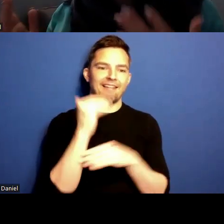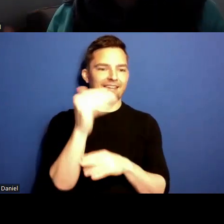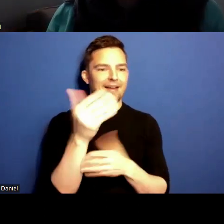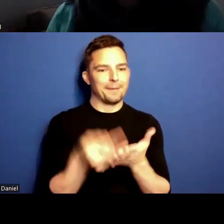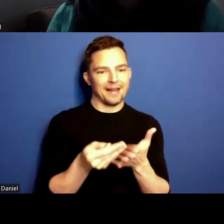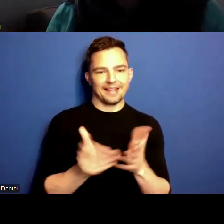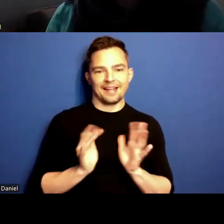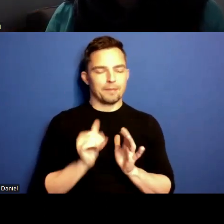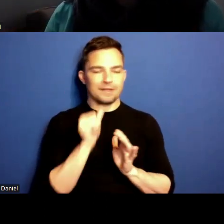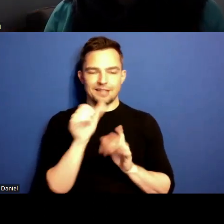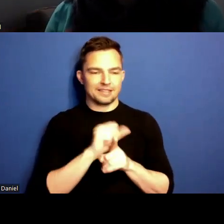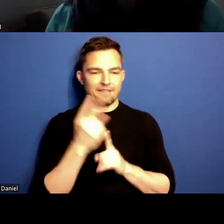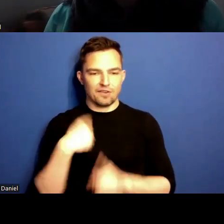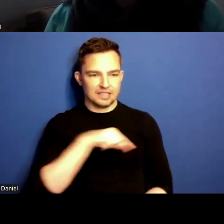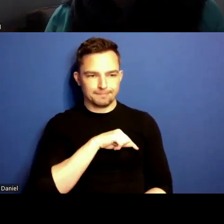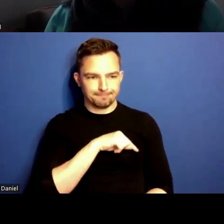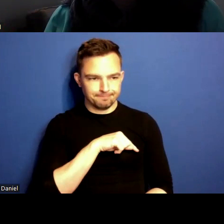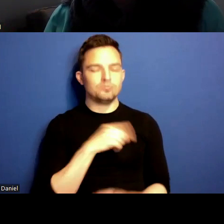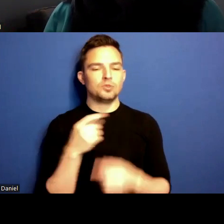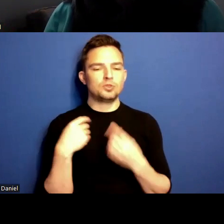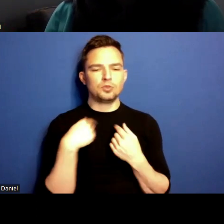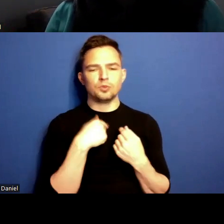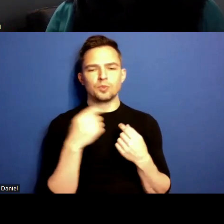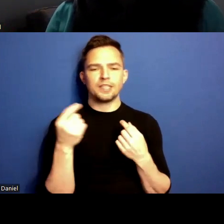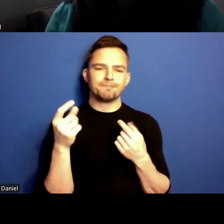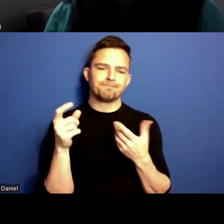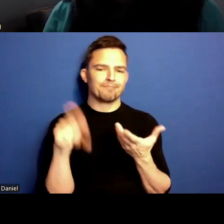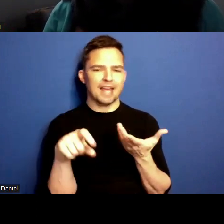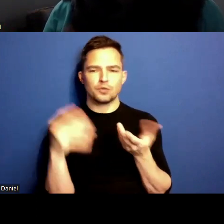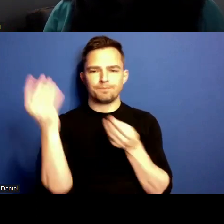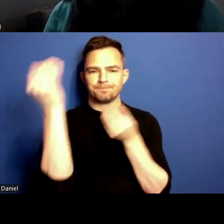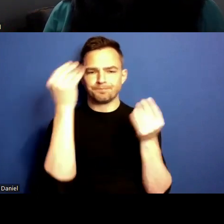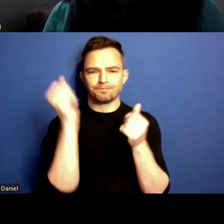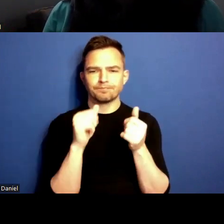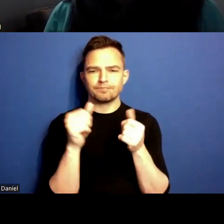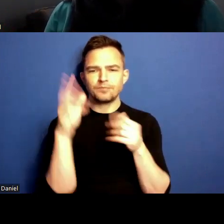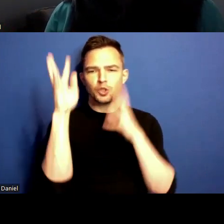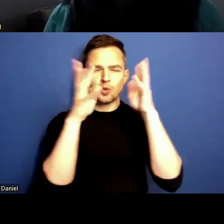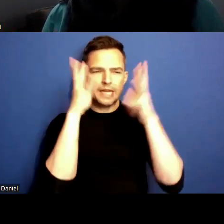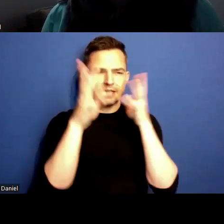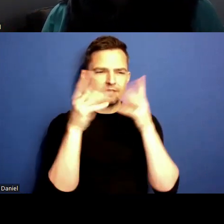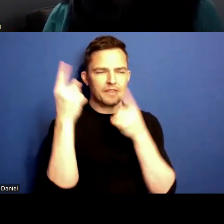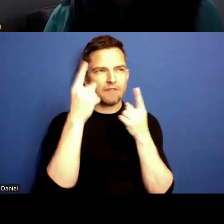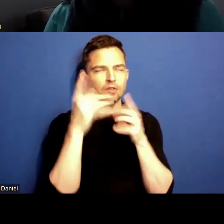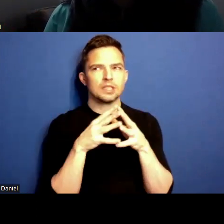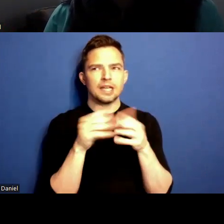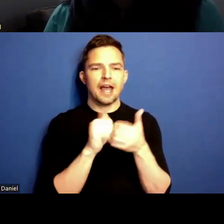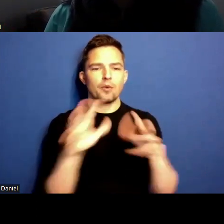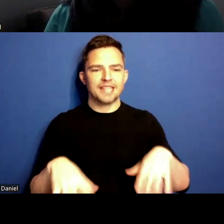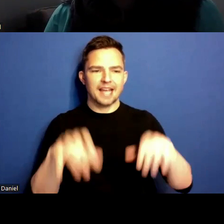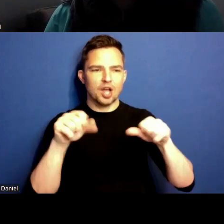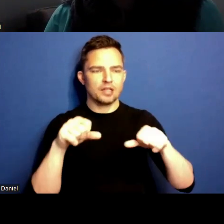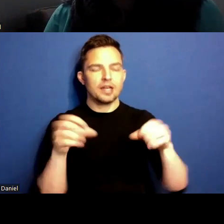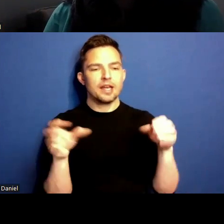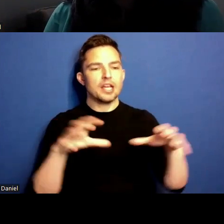so we needed to be creative and thoughtful about how we could take something like this on, how we could do more in